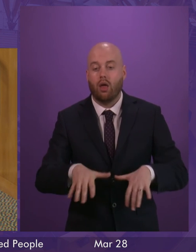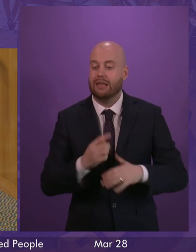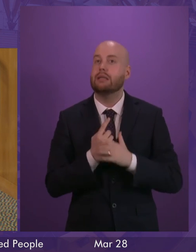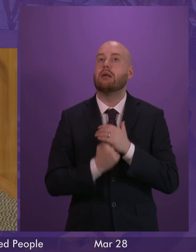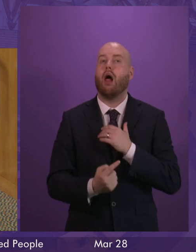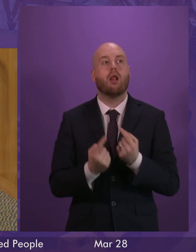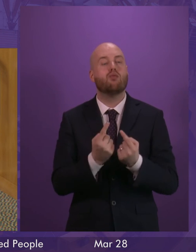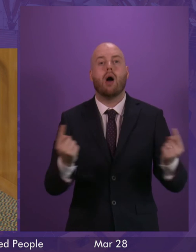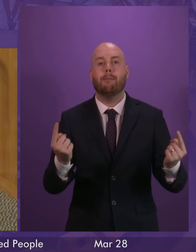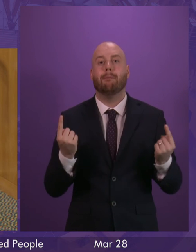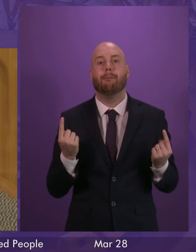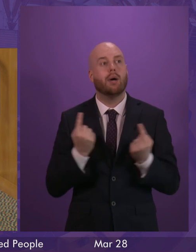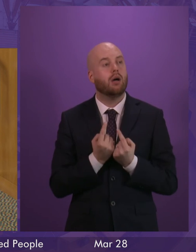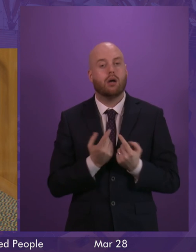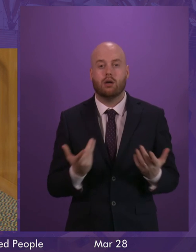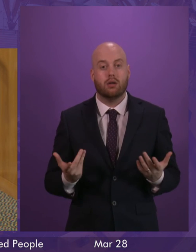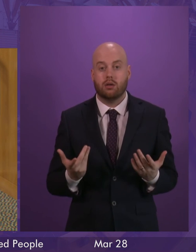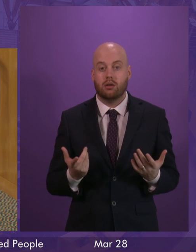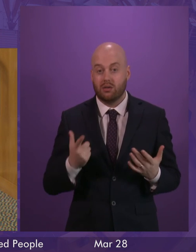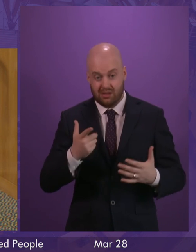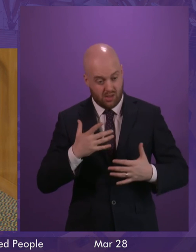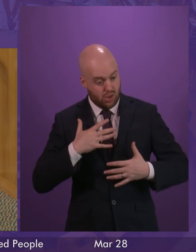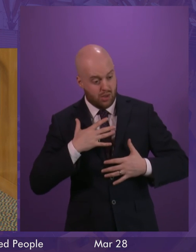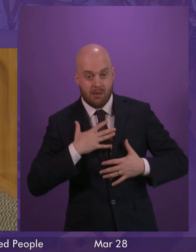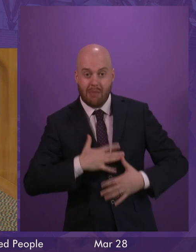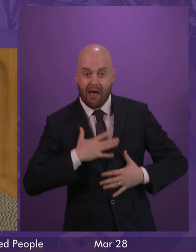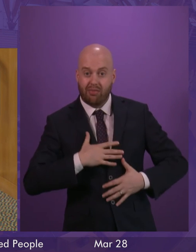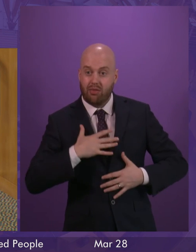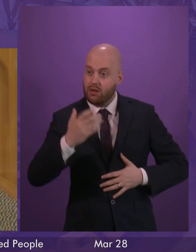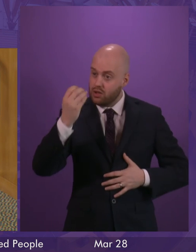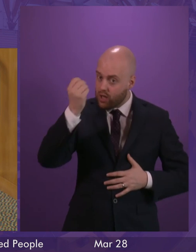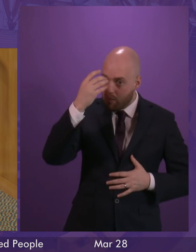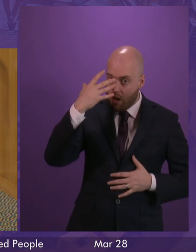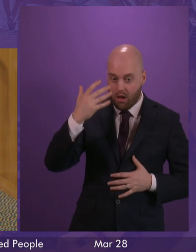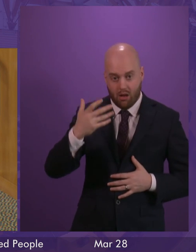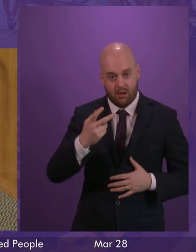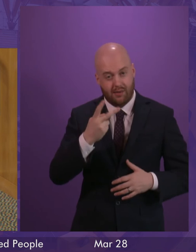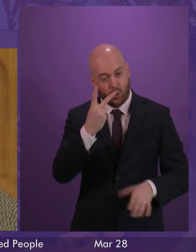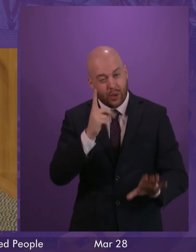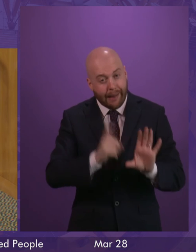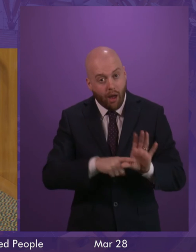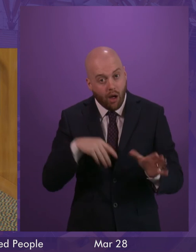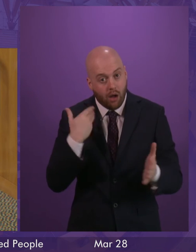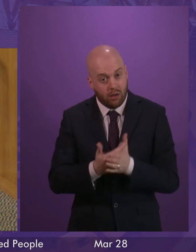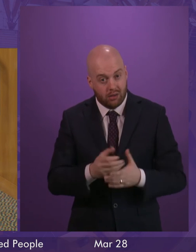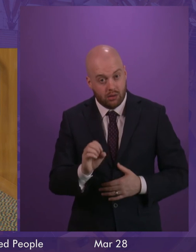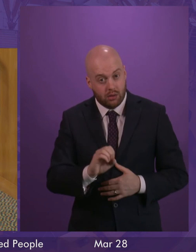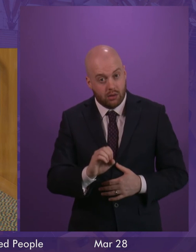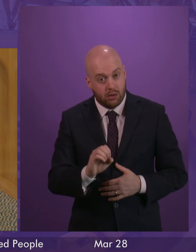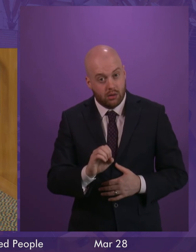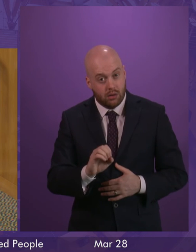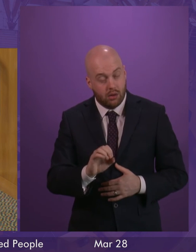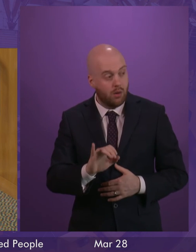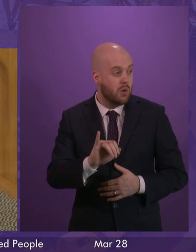facilities. He hasn't had a shower or bath for two years. Now, in this modern age, I think that is utterly unacceptable.